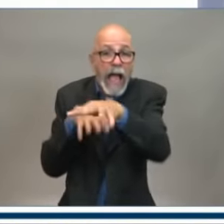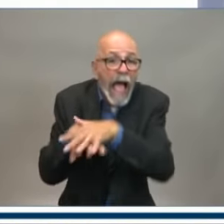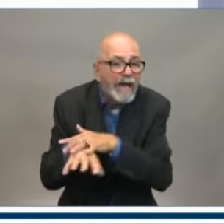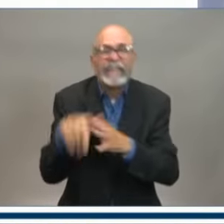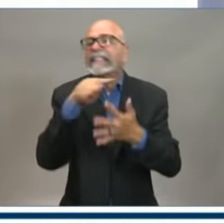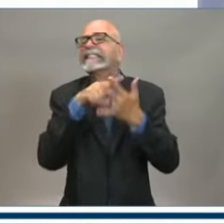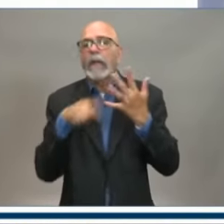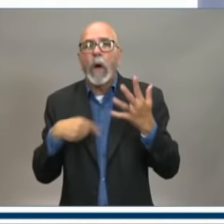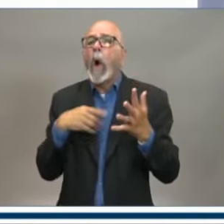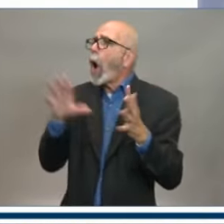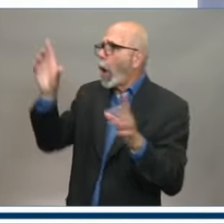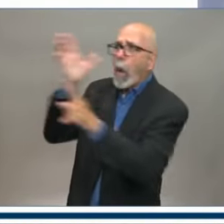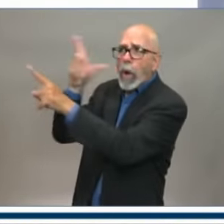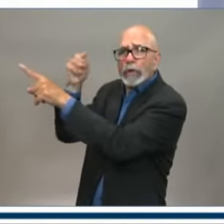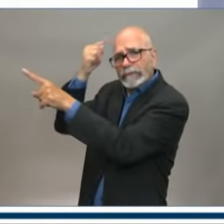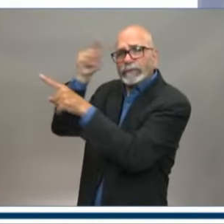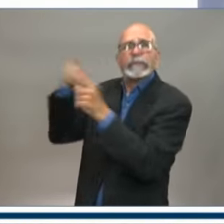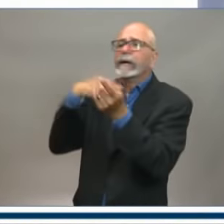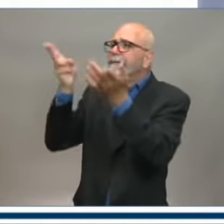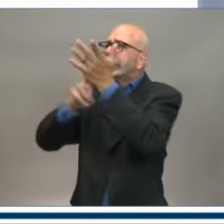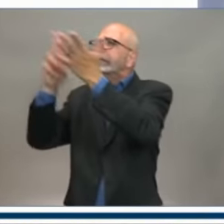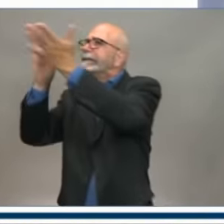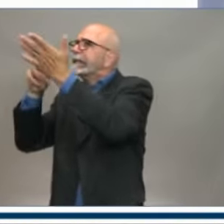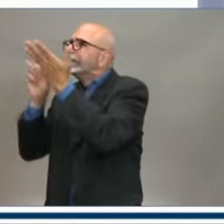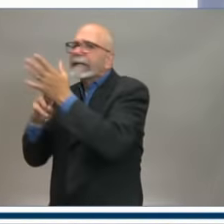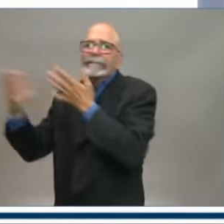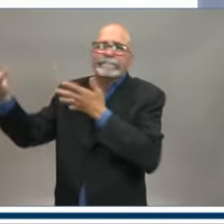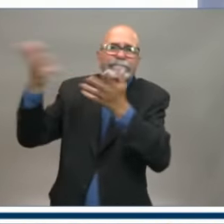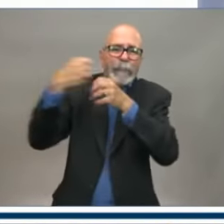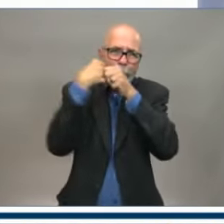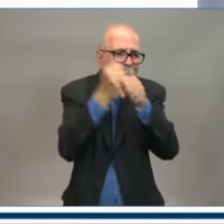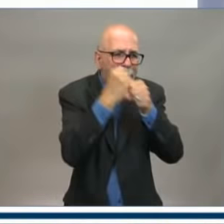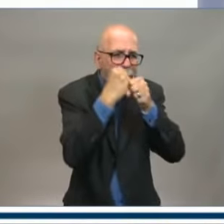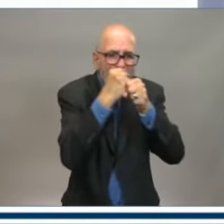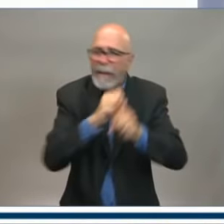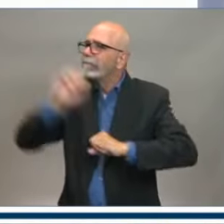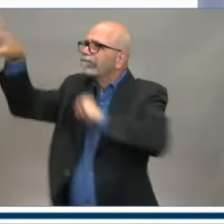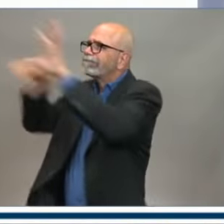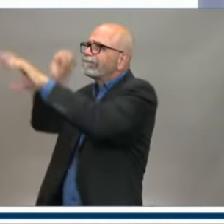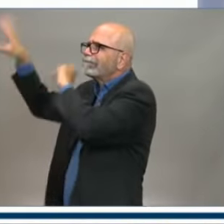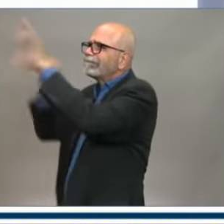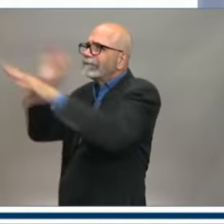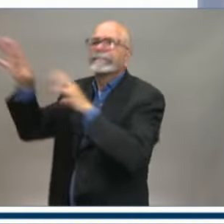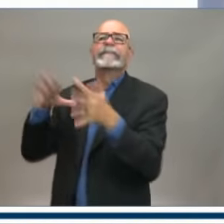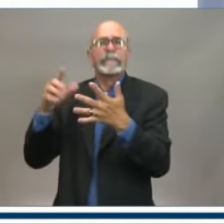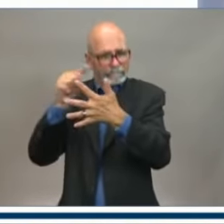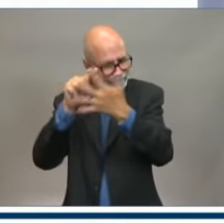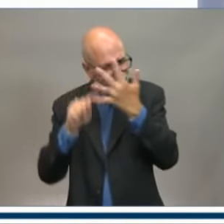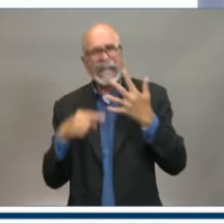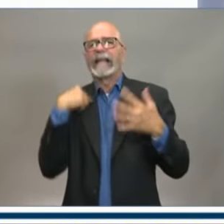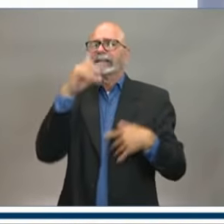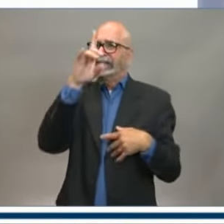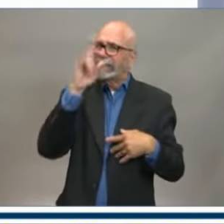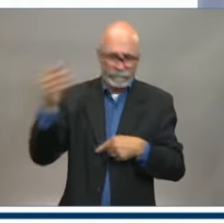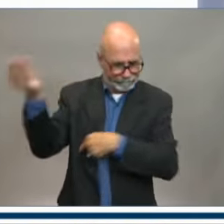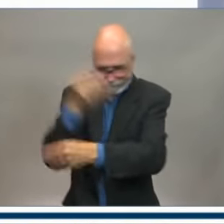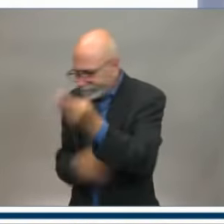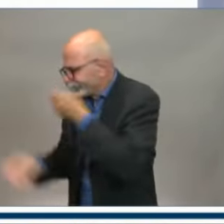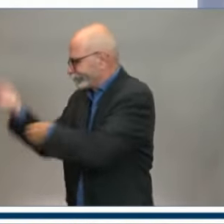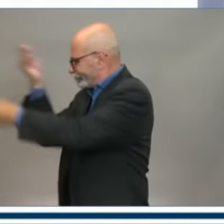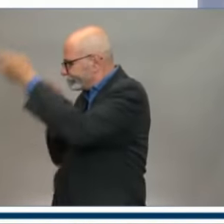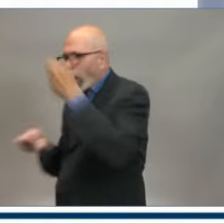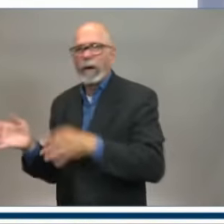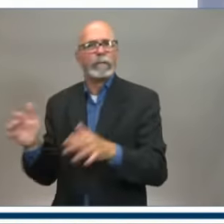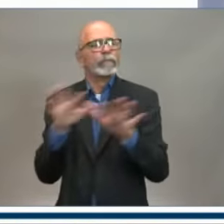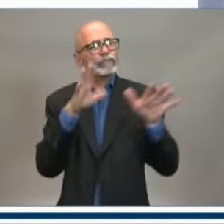with the national government. Is there a way for us as a region to continue to build that manufacturing capacity, create some jobs, at the same time